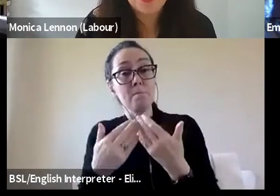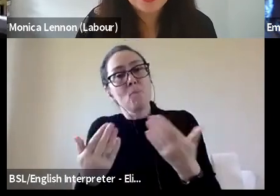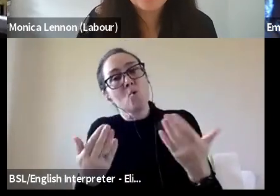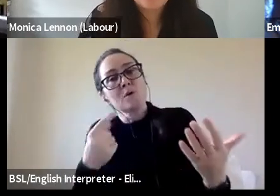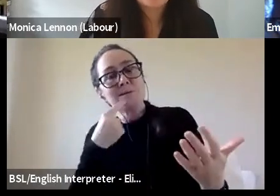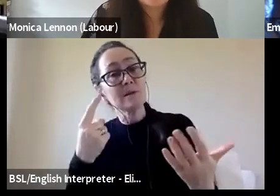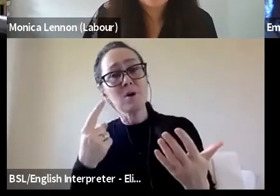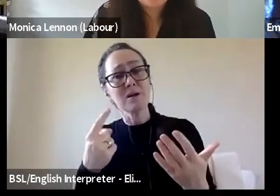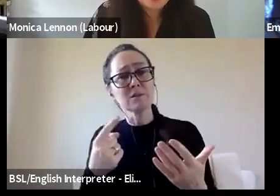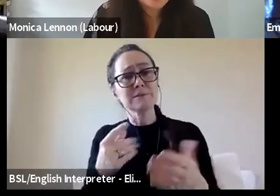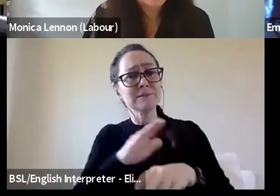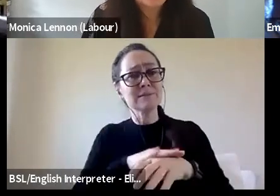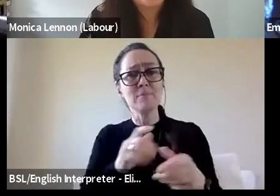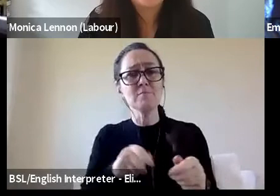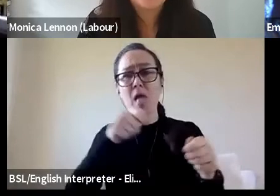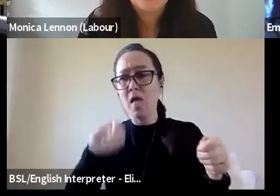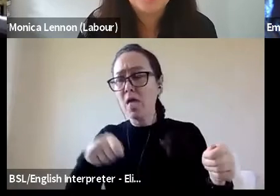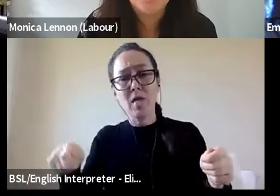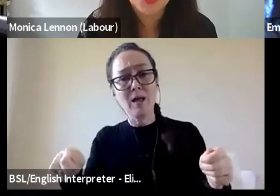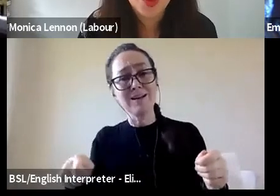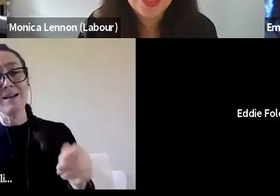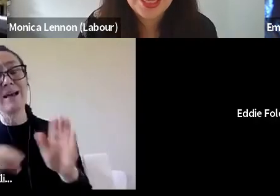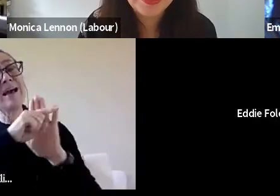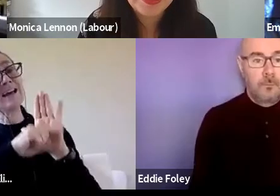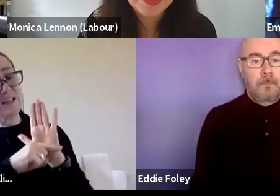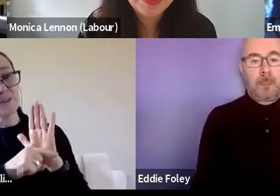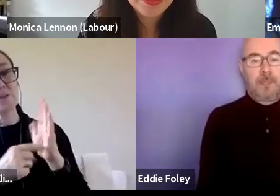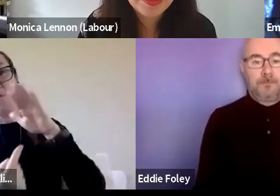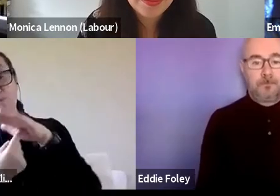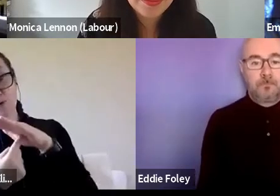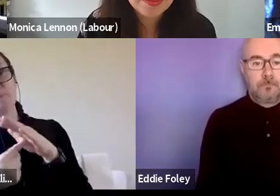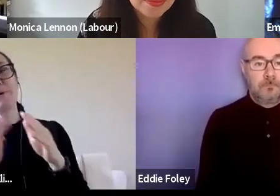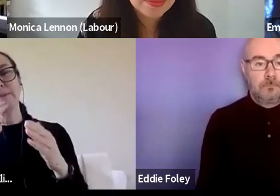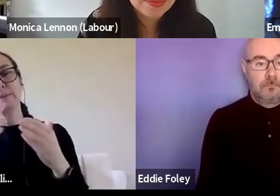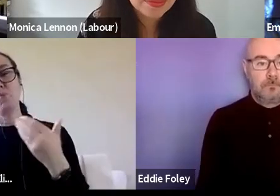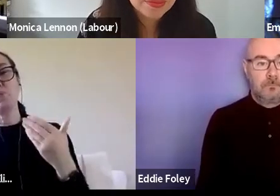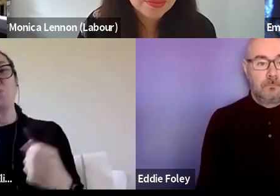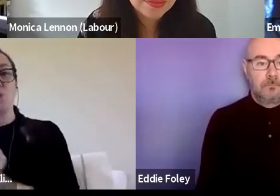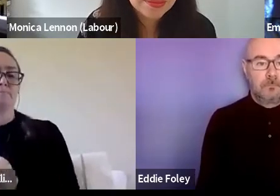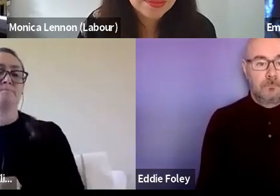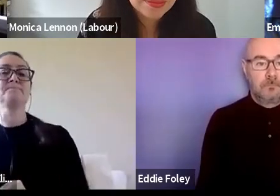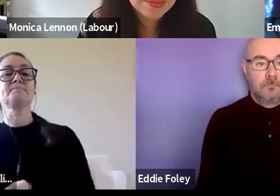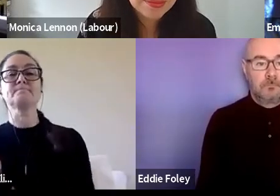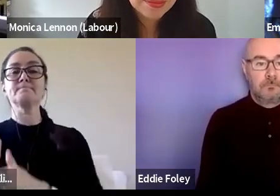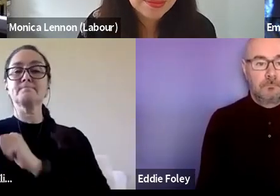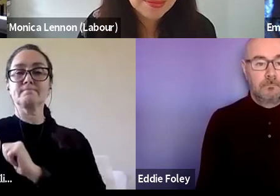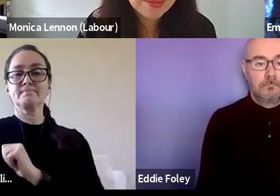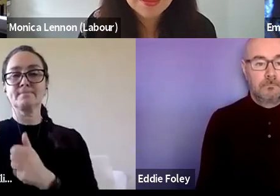ways that we can speed this up. I think legislation is key, but it's much more than that. Thank you. Karen Lindsay.